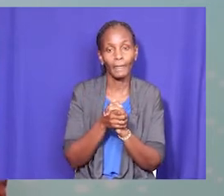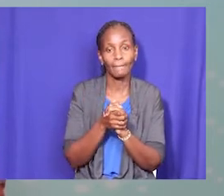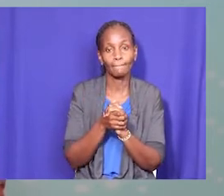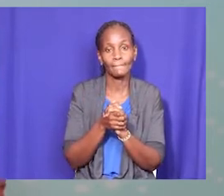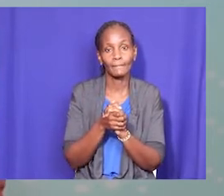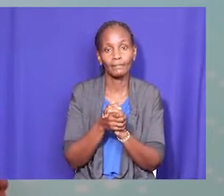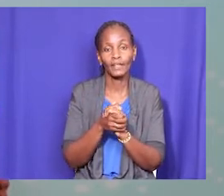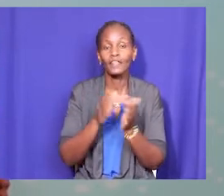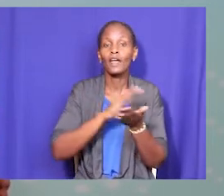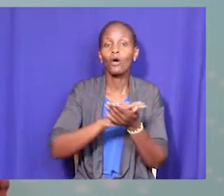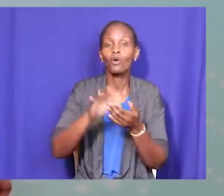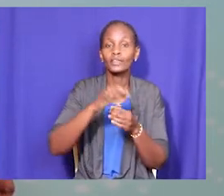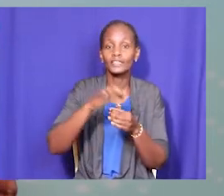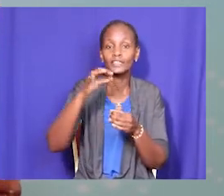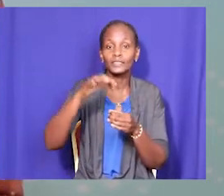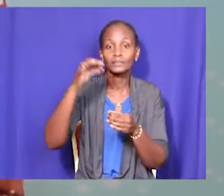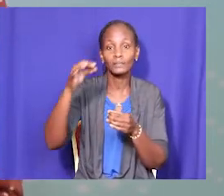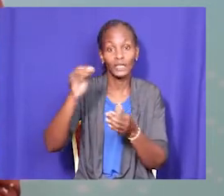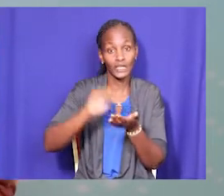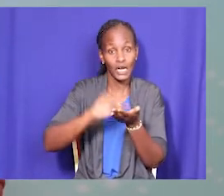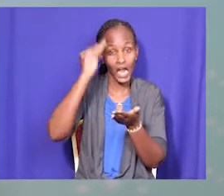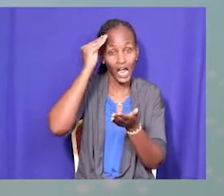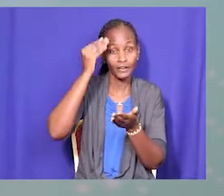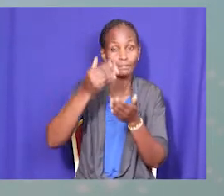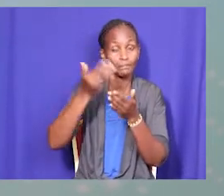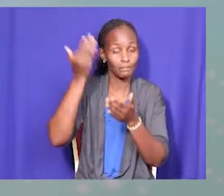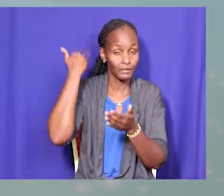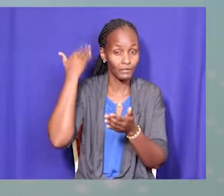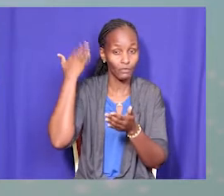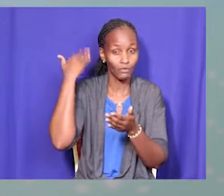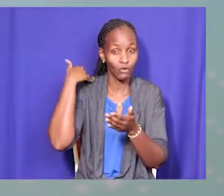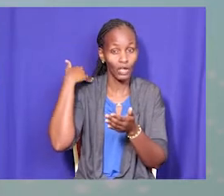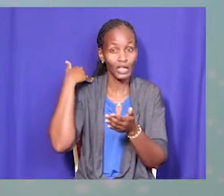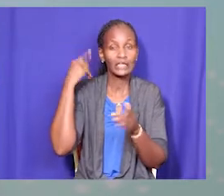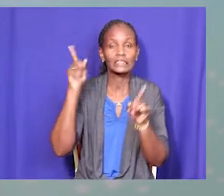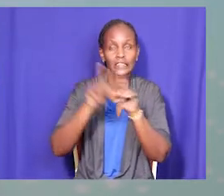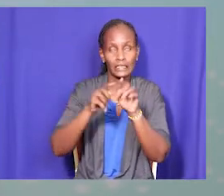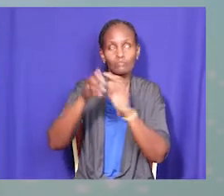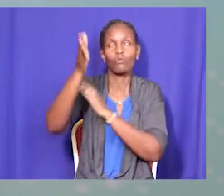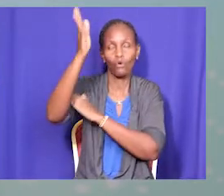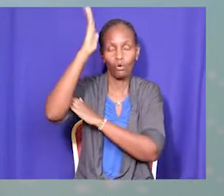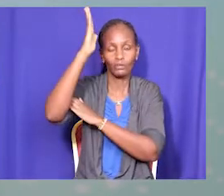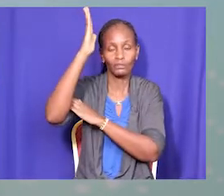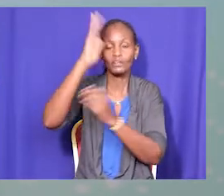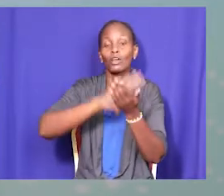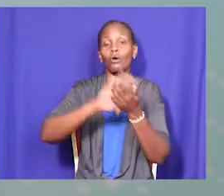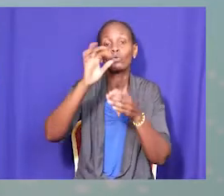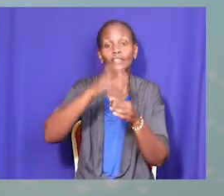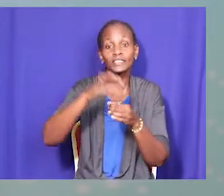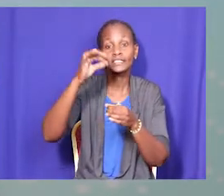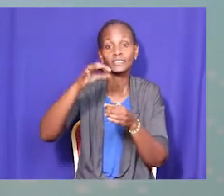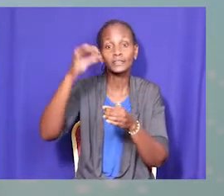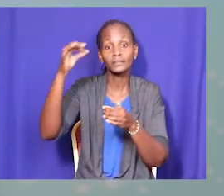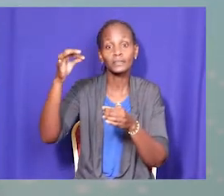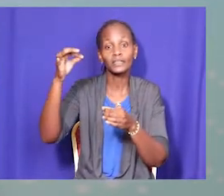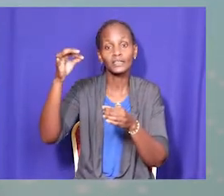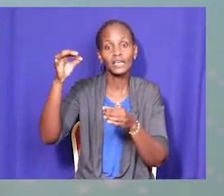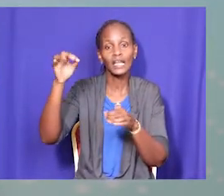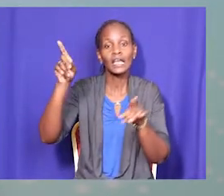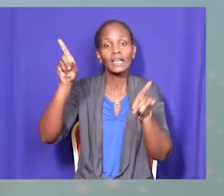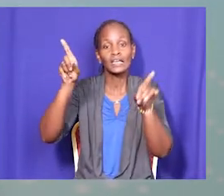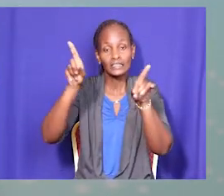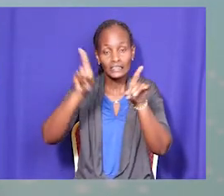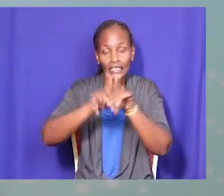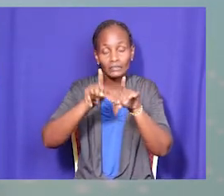The Holy Spirit we learned is actually God. The Holy Spirit is part of